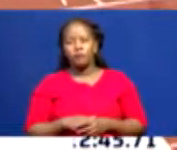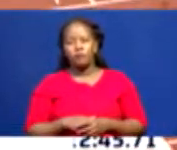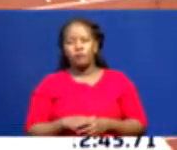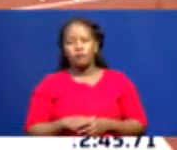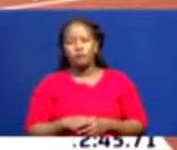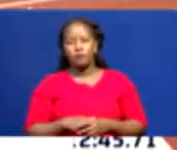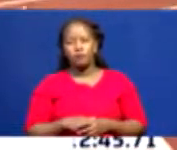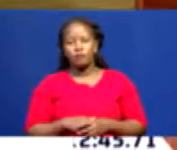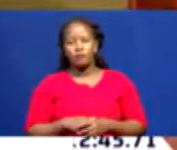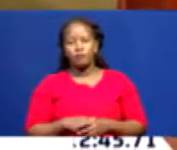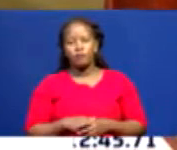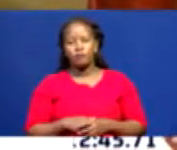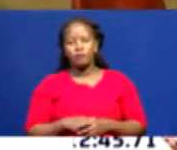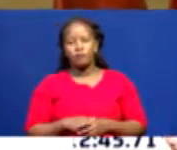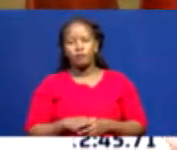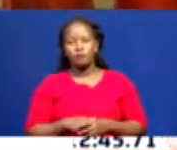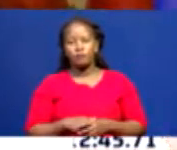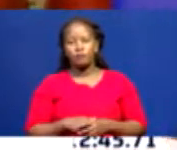this year.